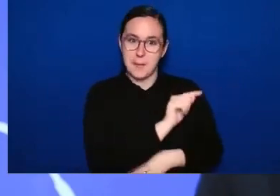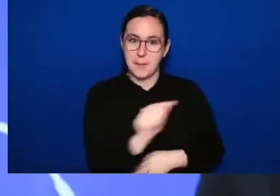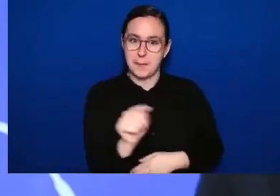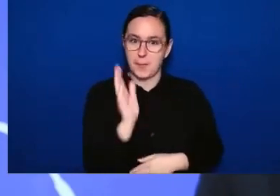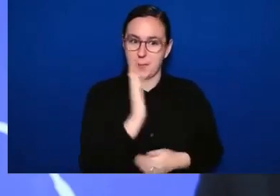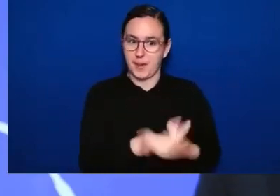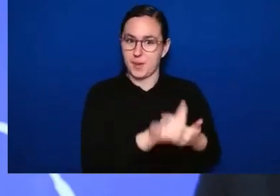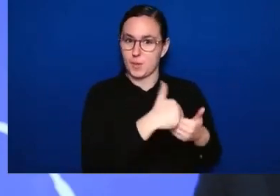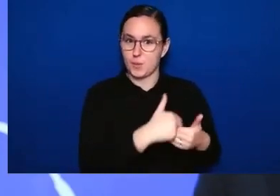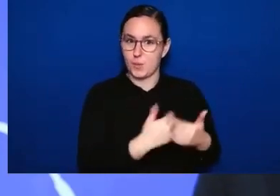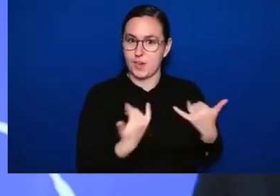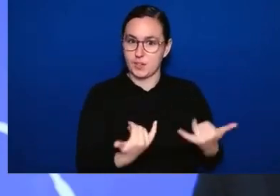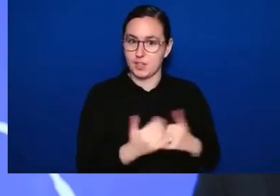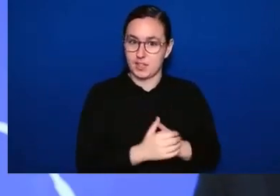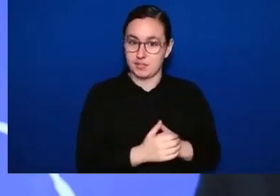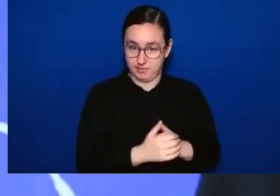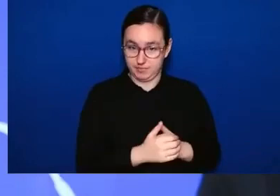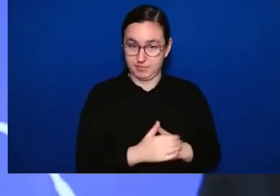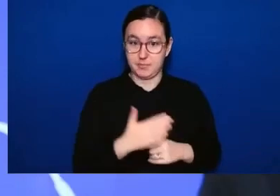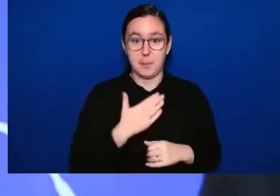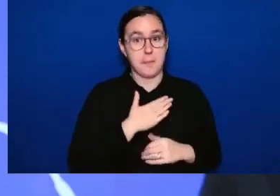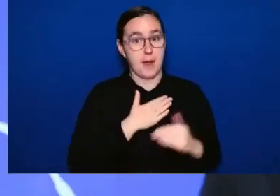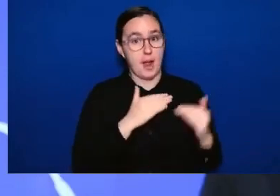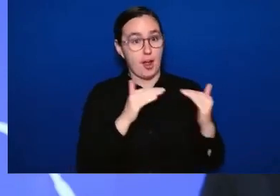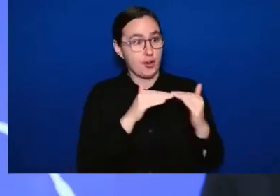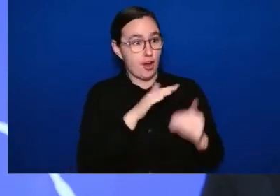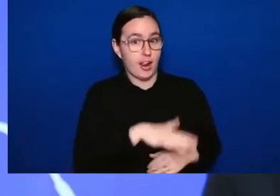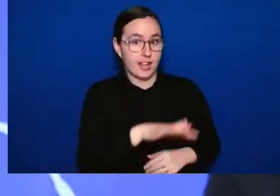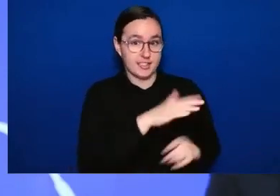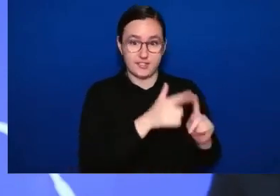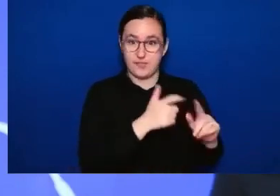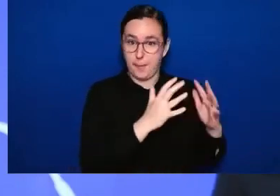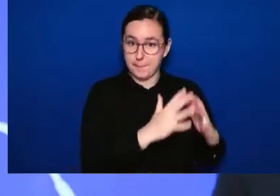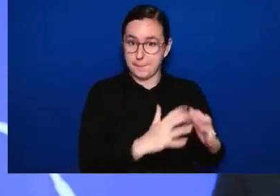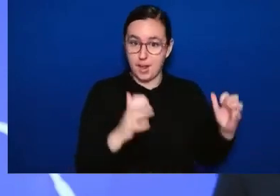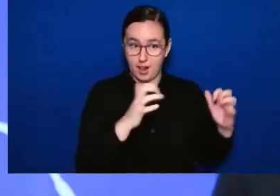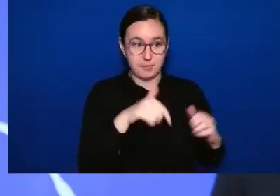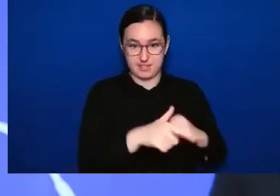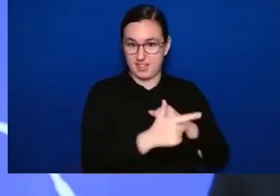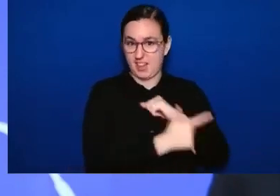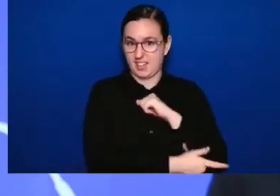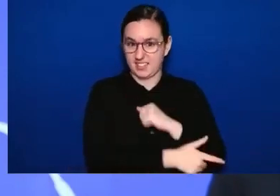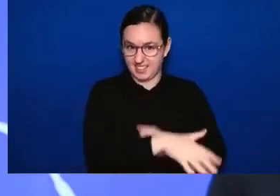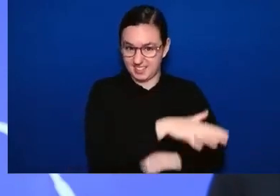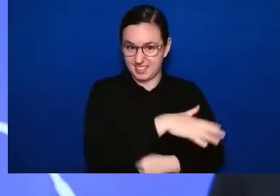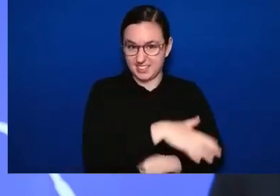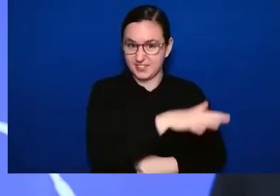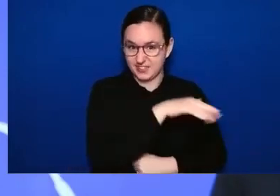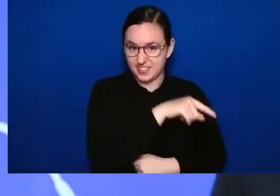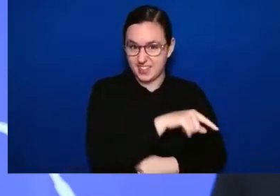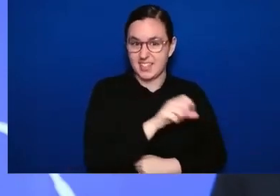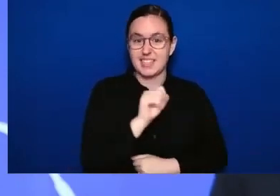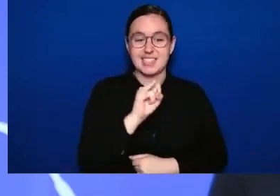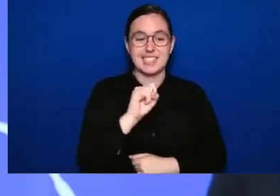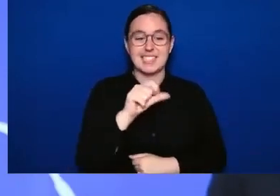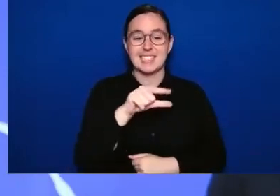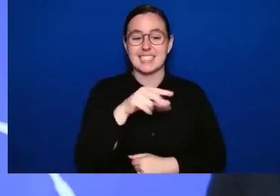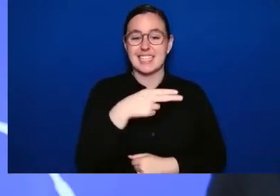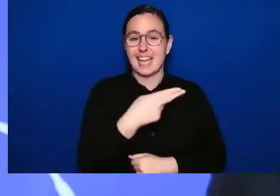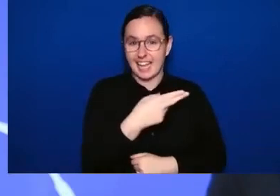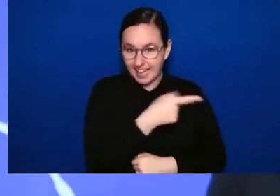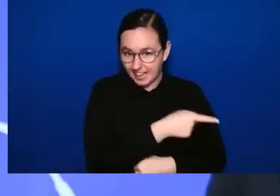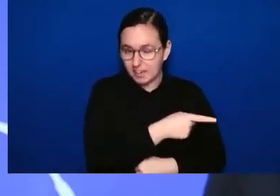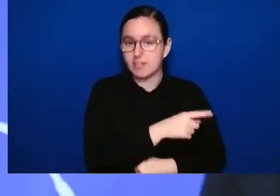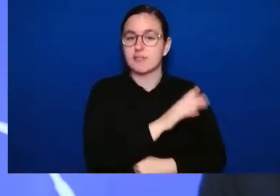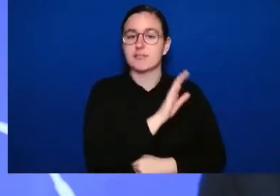the legislature, Aman Singh, the MLA for Richmond-Queensborough, MLA for Richmond South Centre,